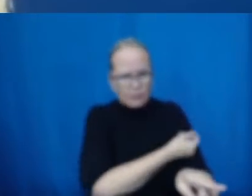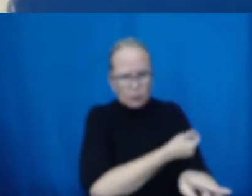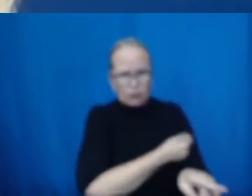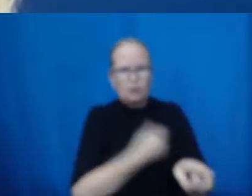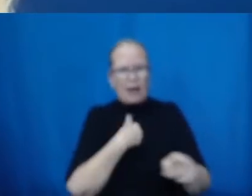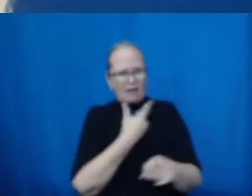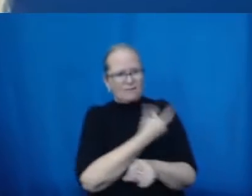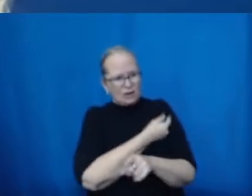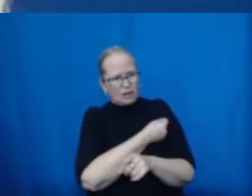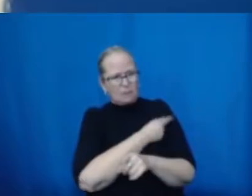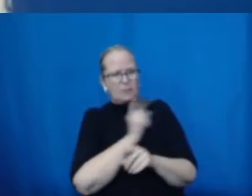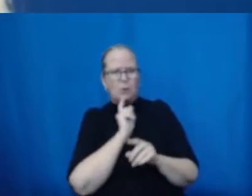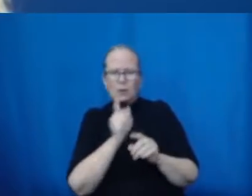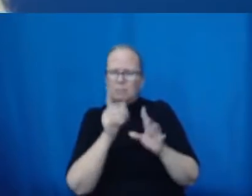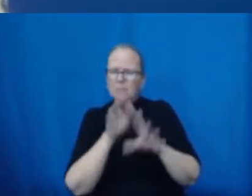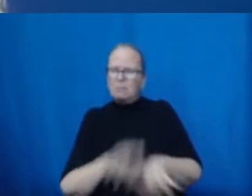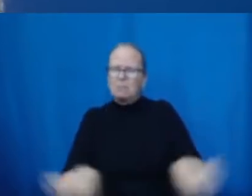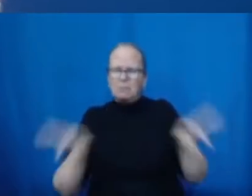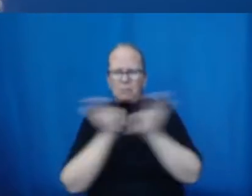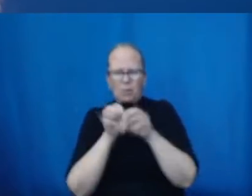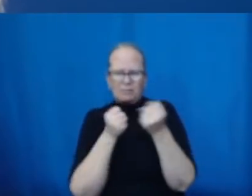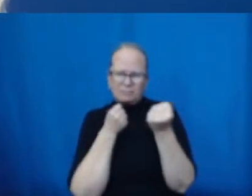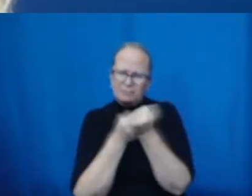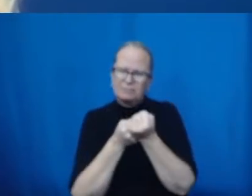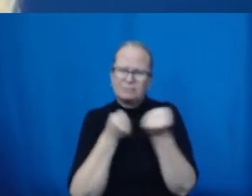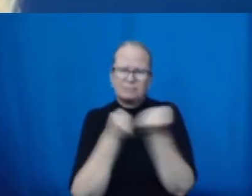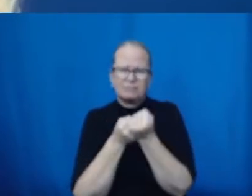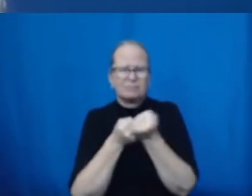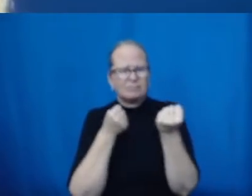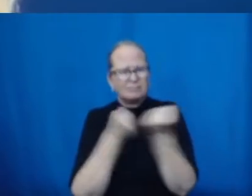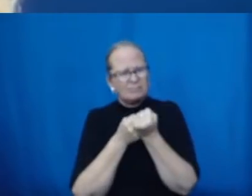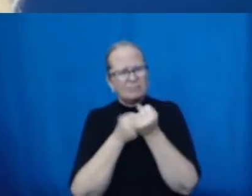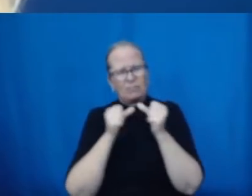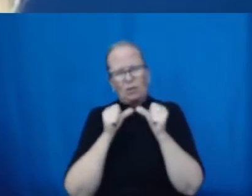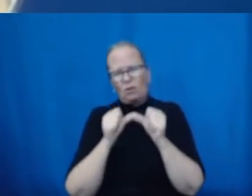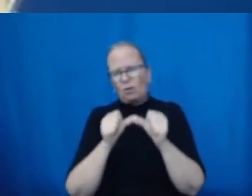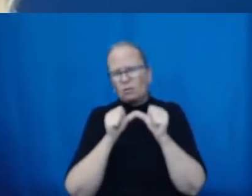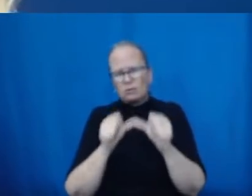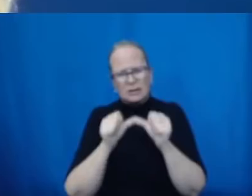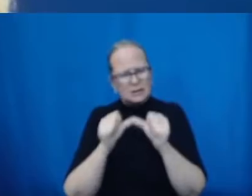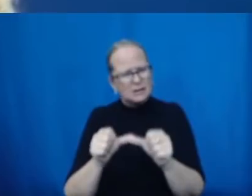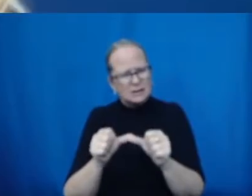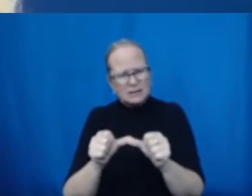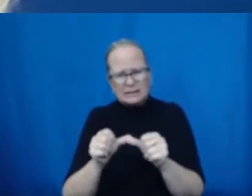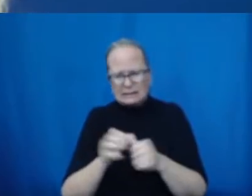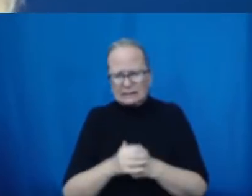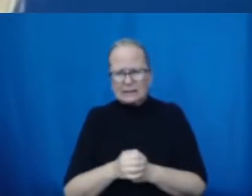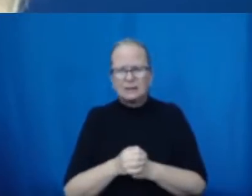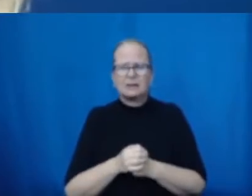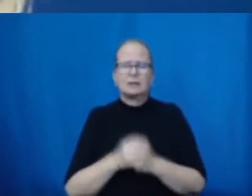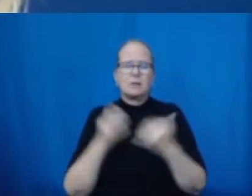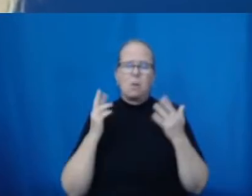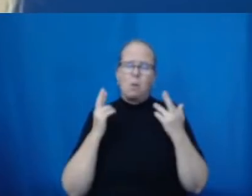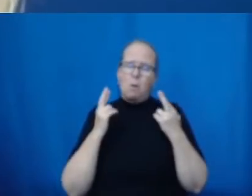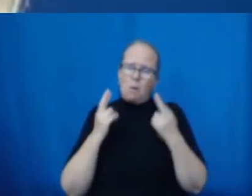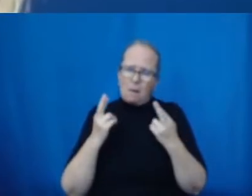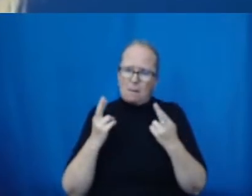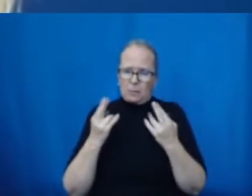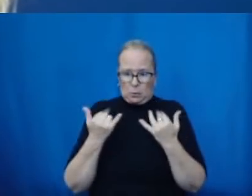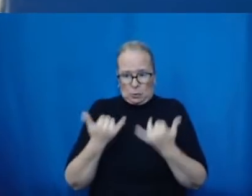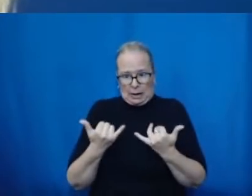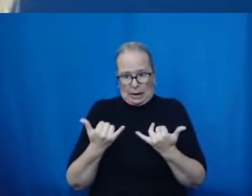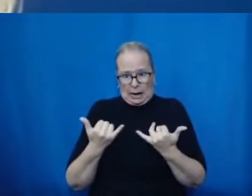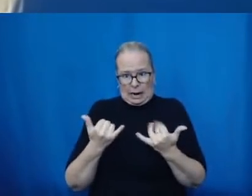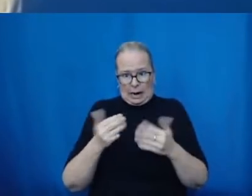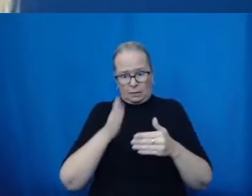every one of us will be able to walk away with some additional access points around how we can have productive dialogues